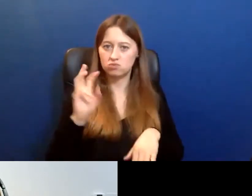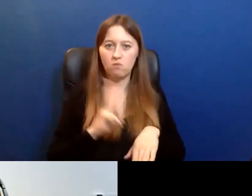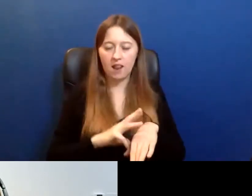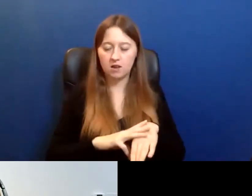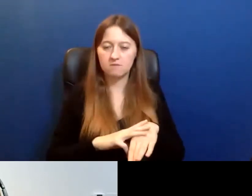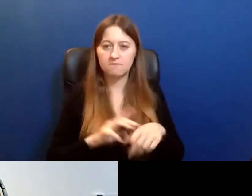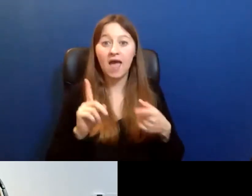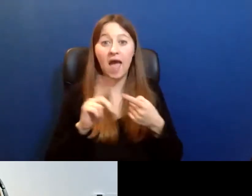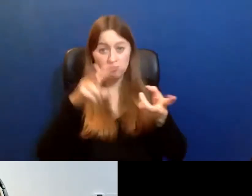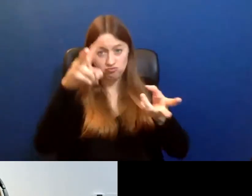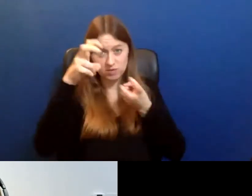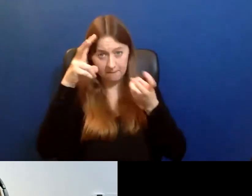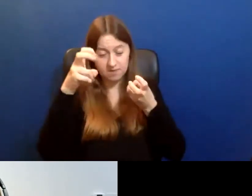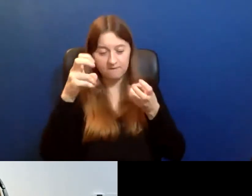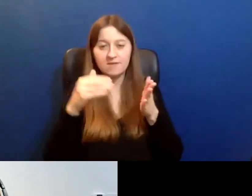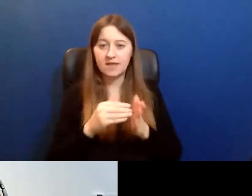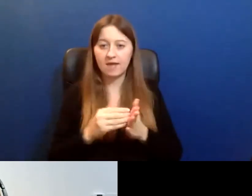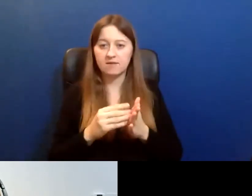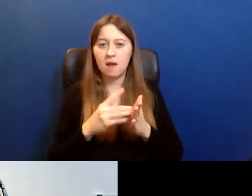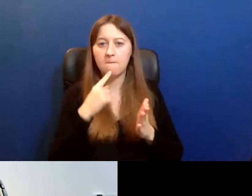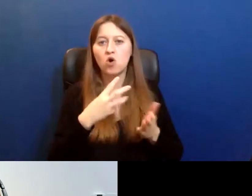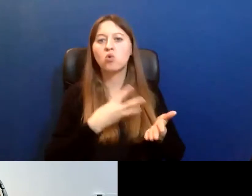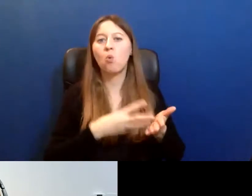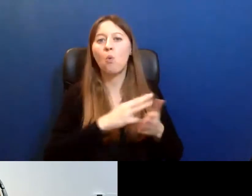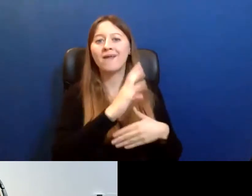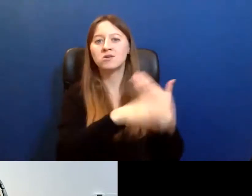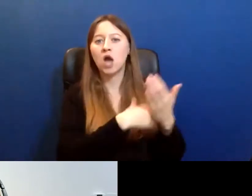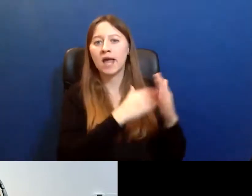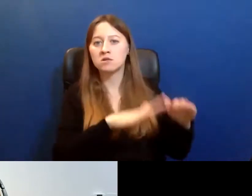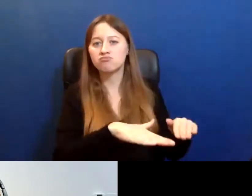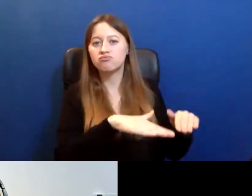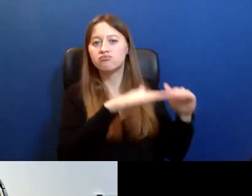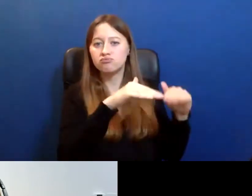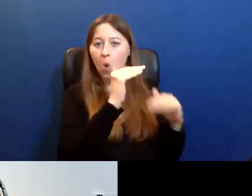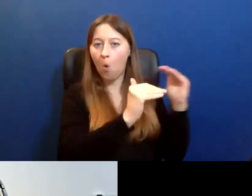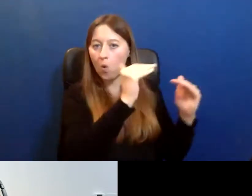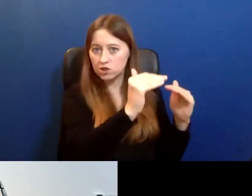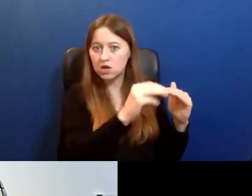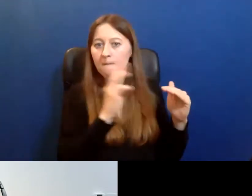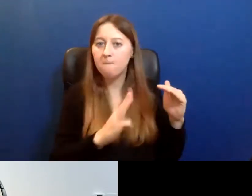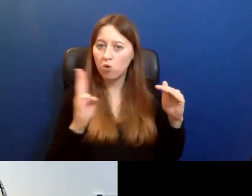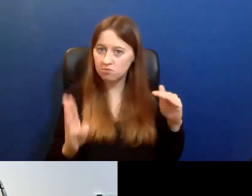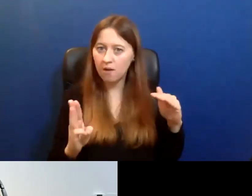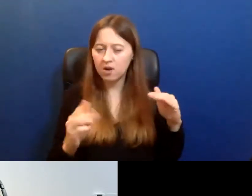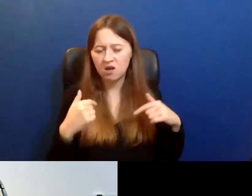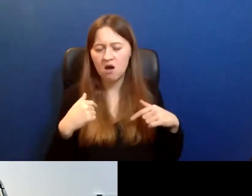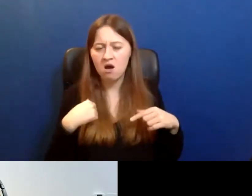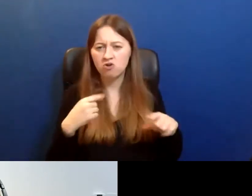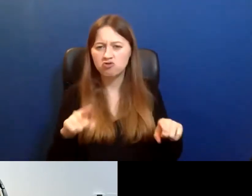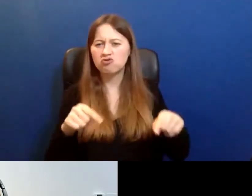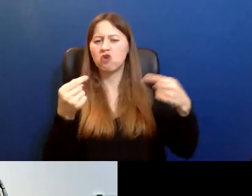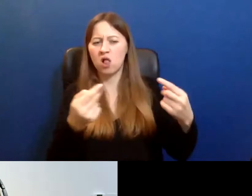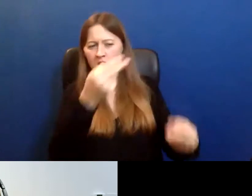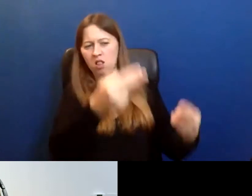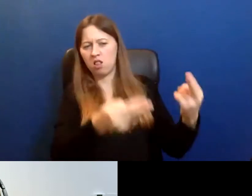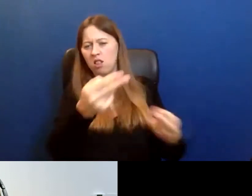as the receptive. But as they got older, particularly in the post-primary, we're really struggling to assess them. So we're using a